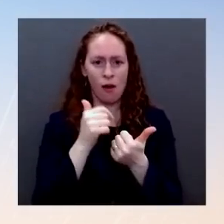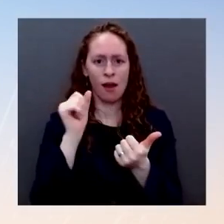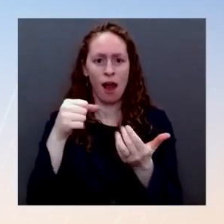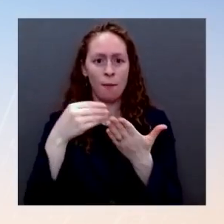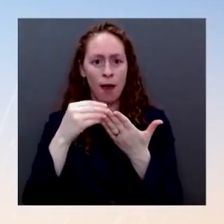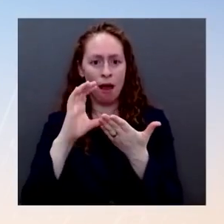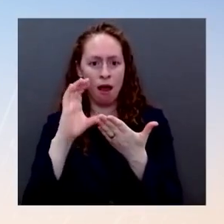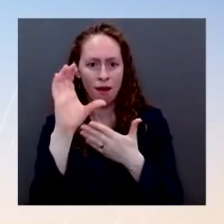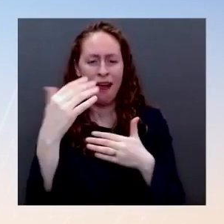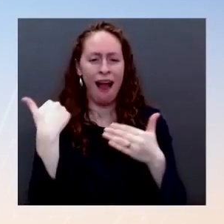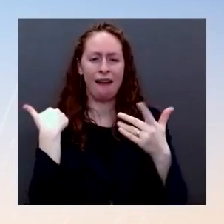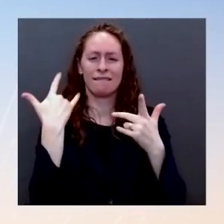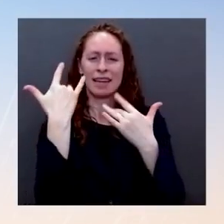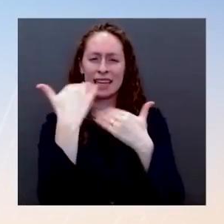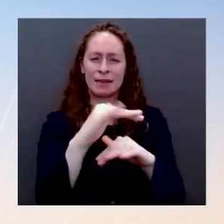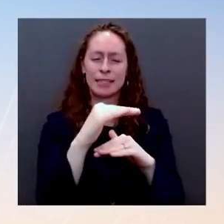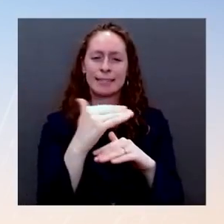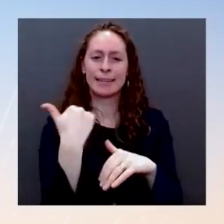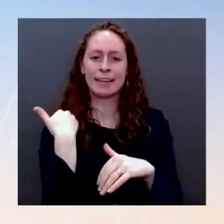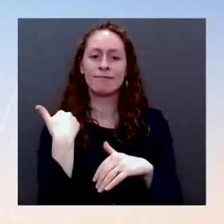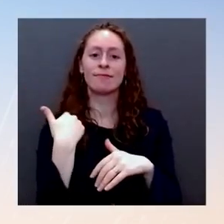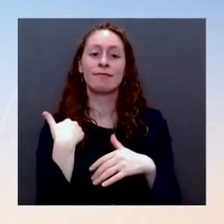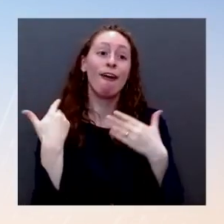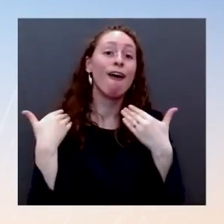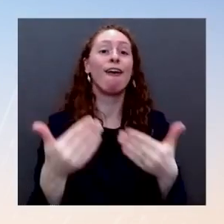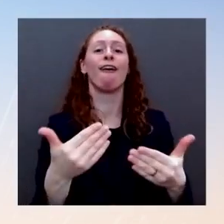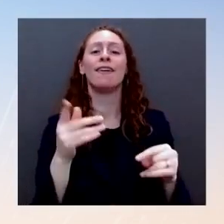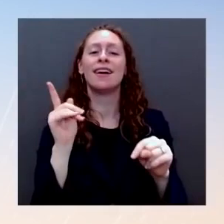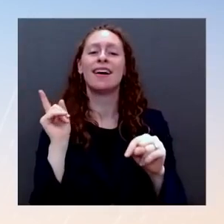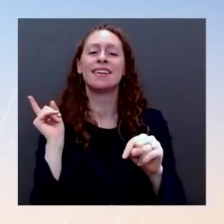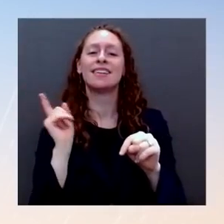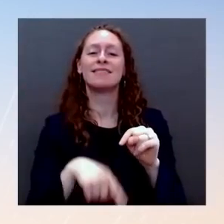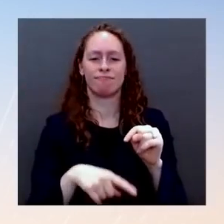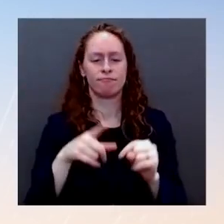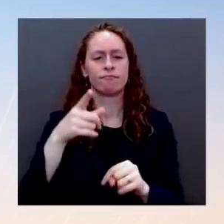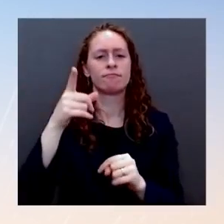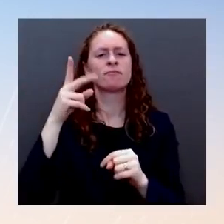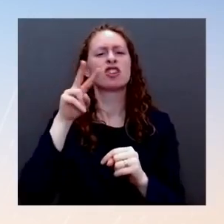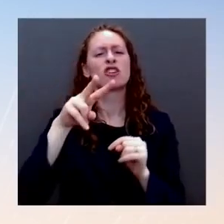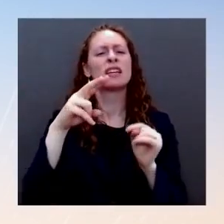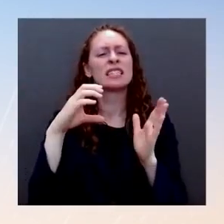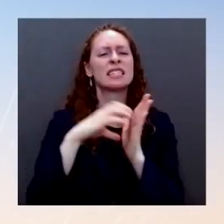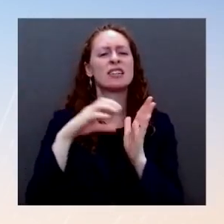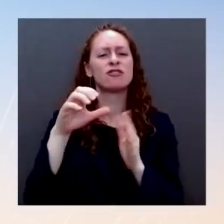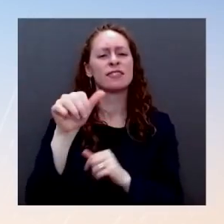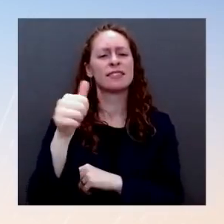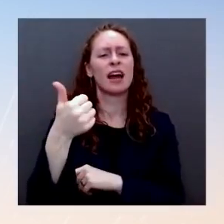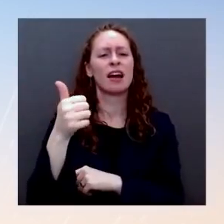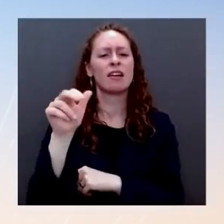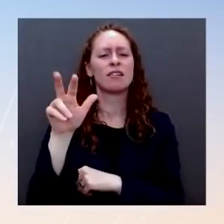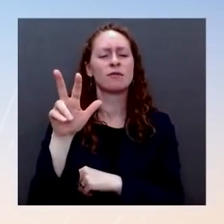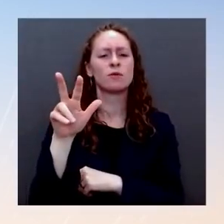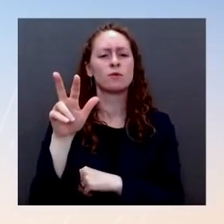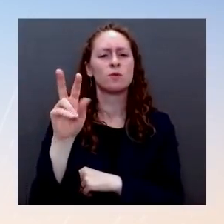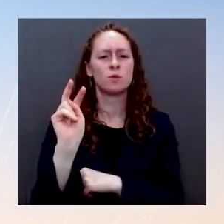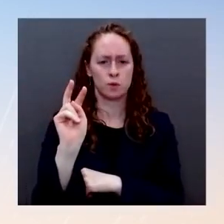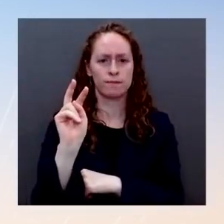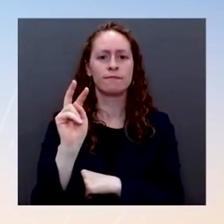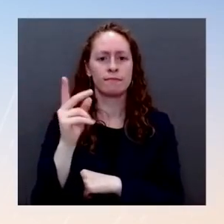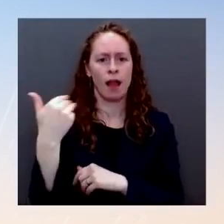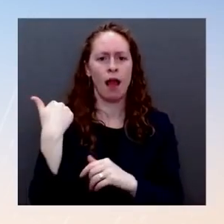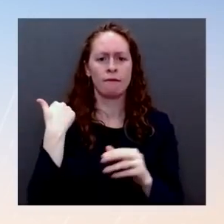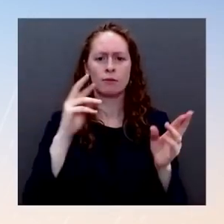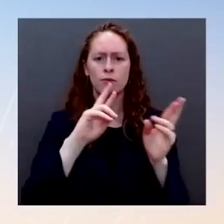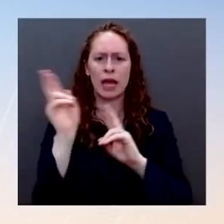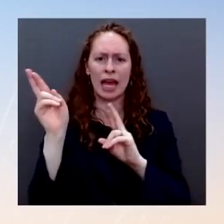this Section 1032 also limits at times how an individual can be released, as well as three, how we can negotiate